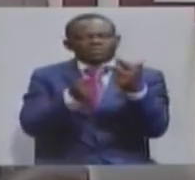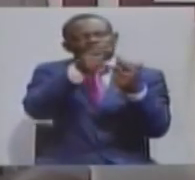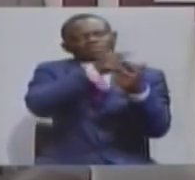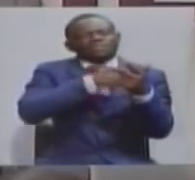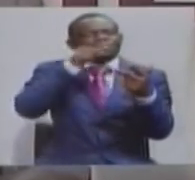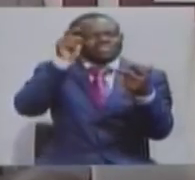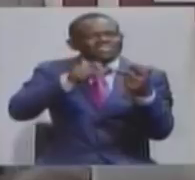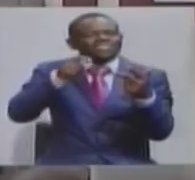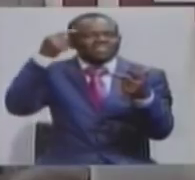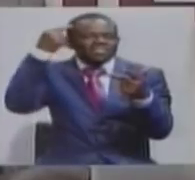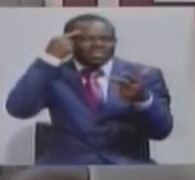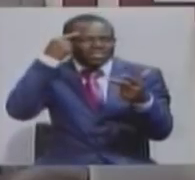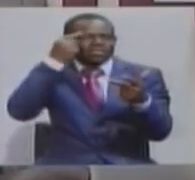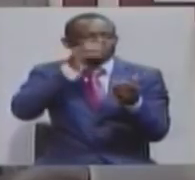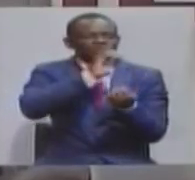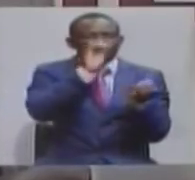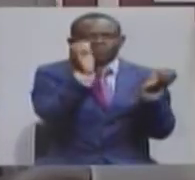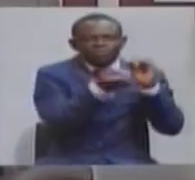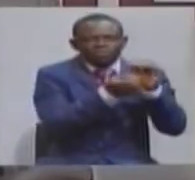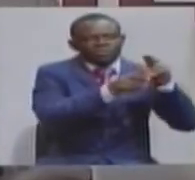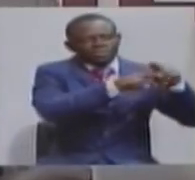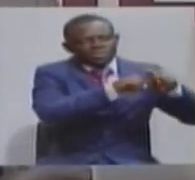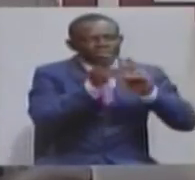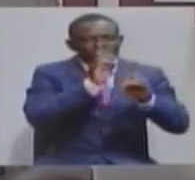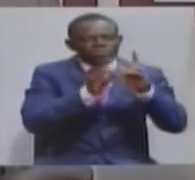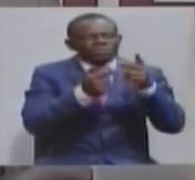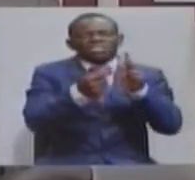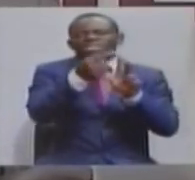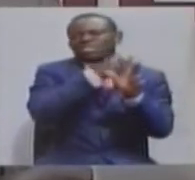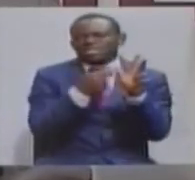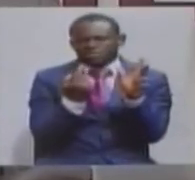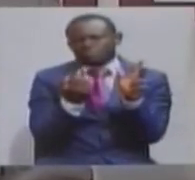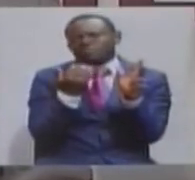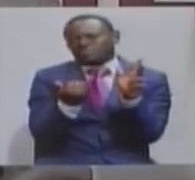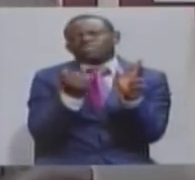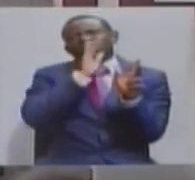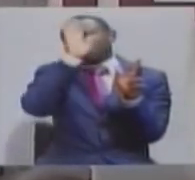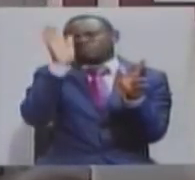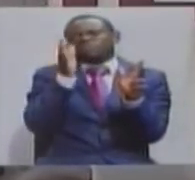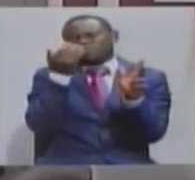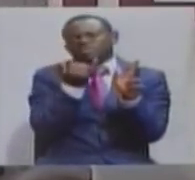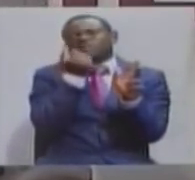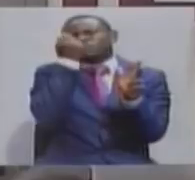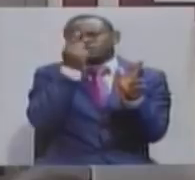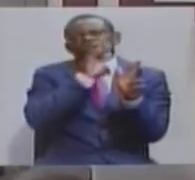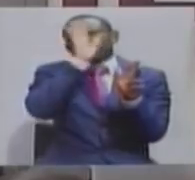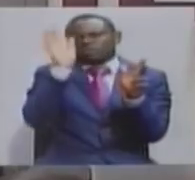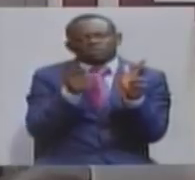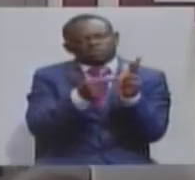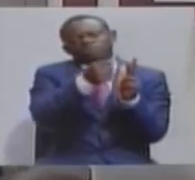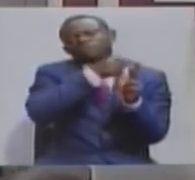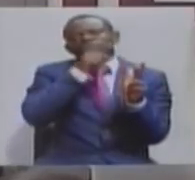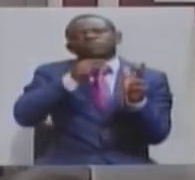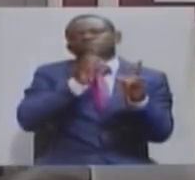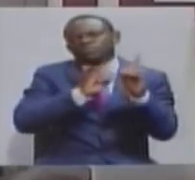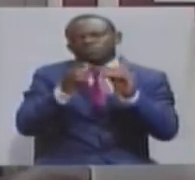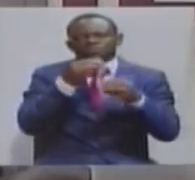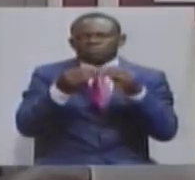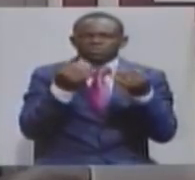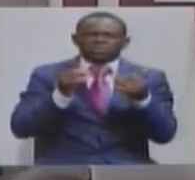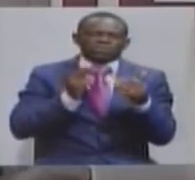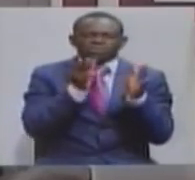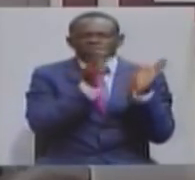Yes, regrettably. But fortunately, now we know the issues. So now there is nothing that should stop us from making progress. Some of